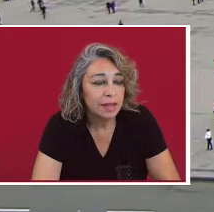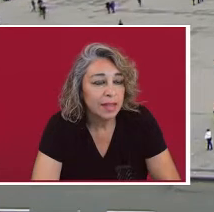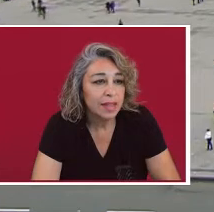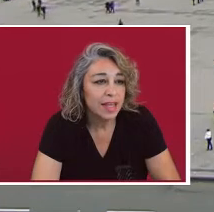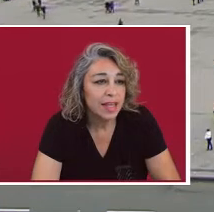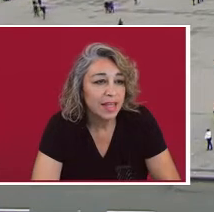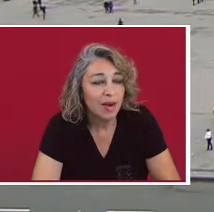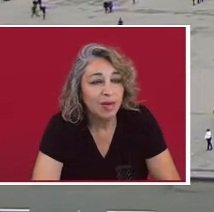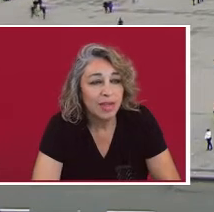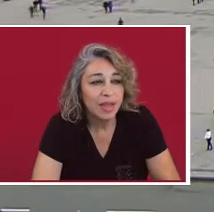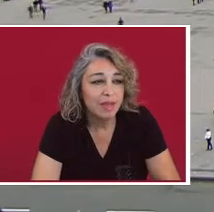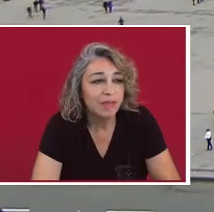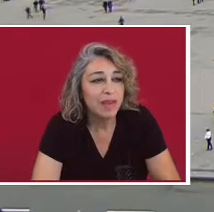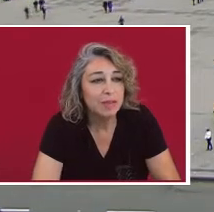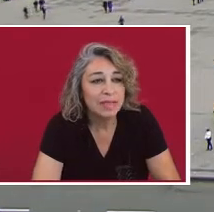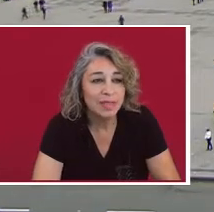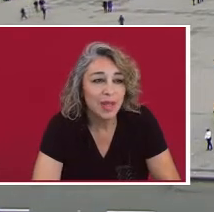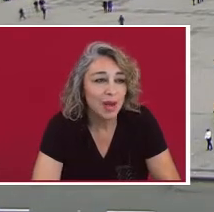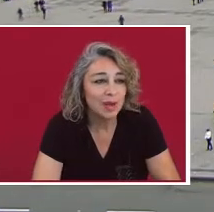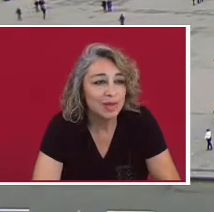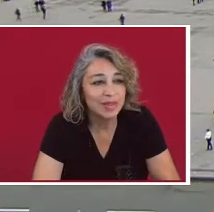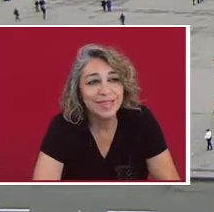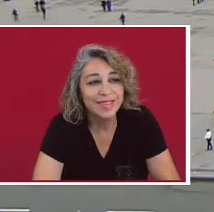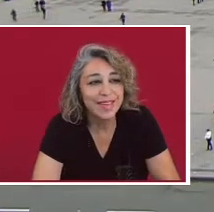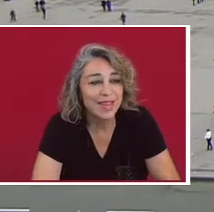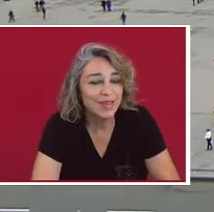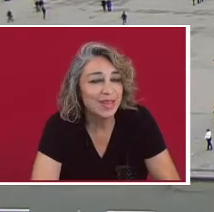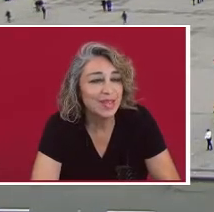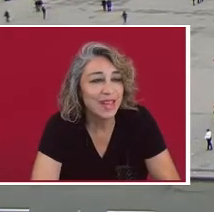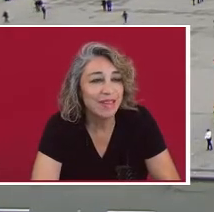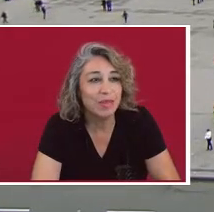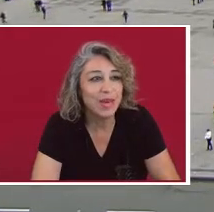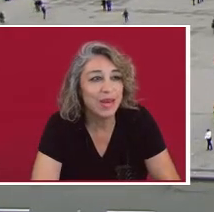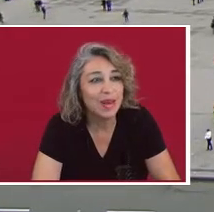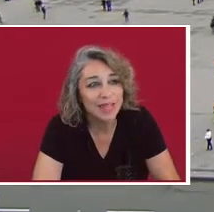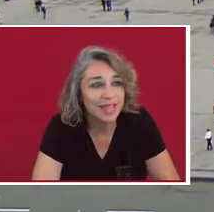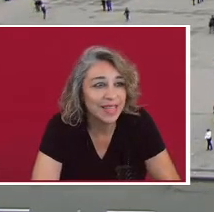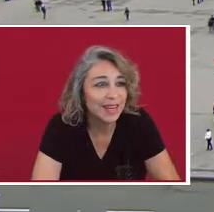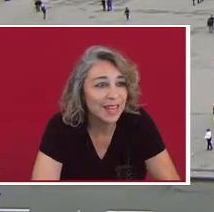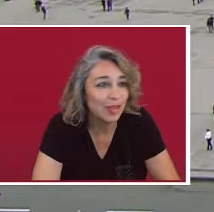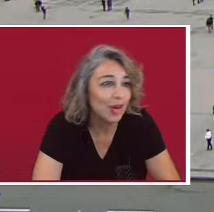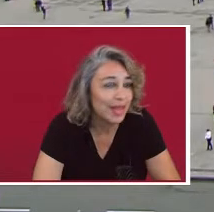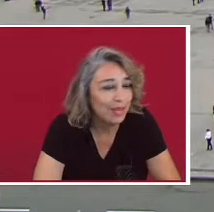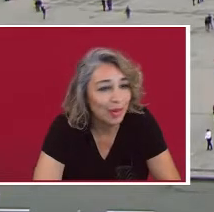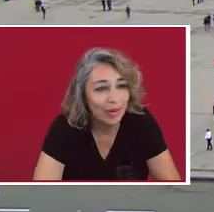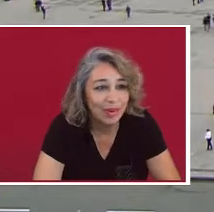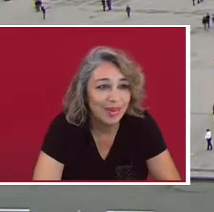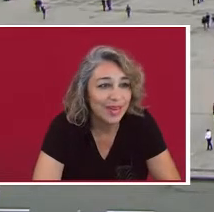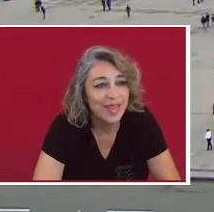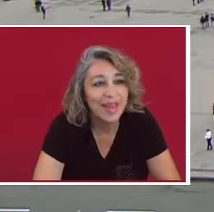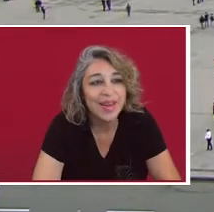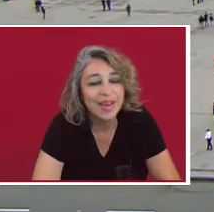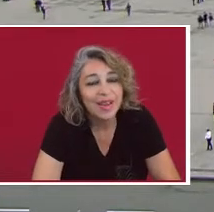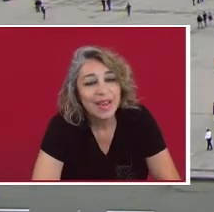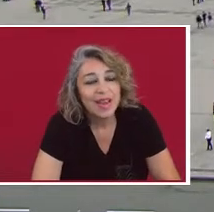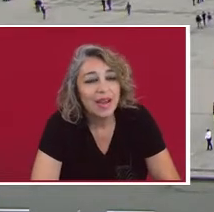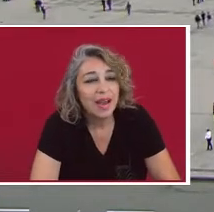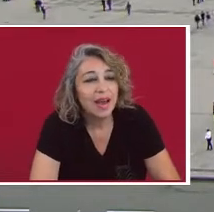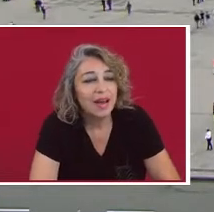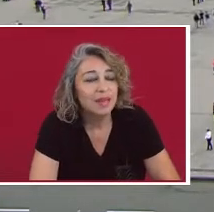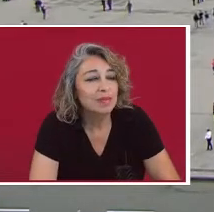And then they did all the famous songs, you know, the ones that everybody knows, like Cielito Lindo and all of that.